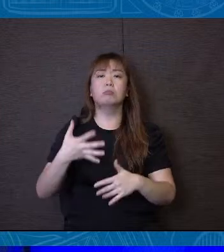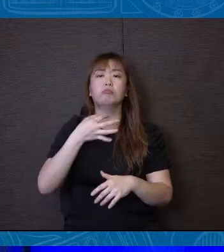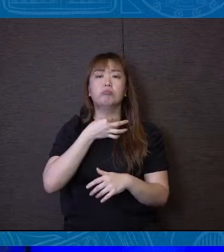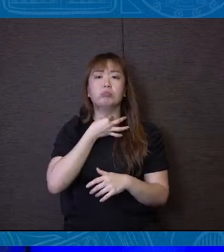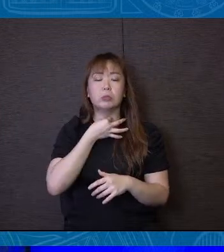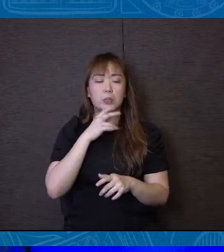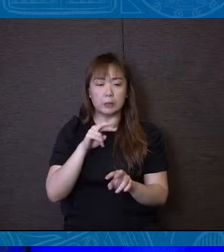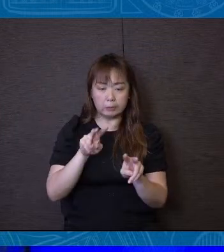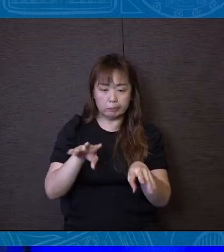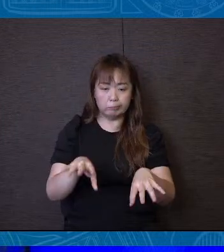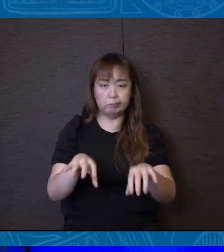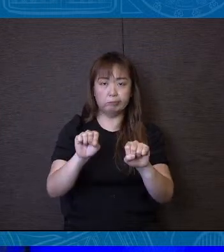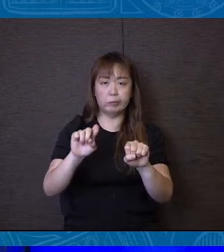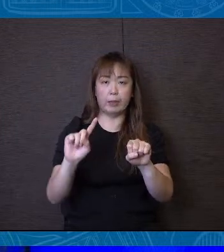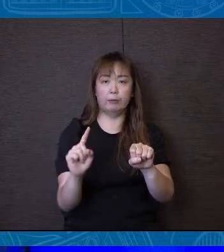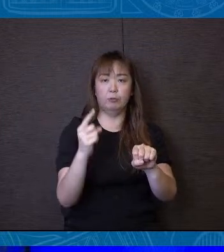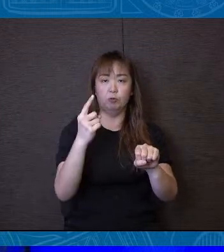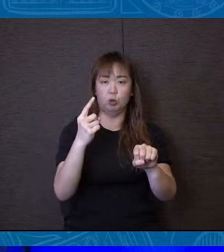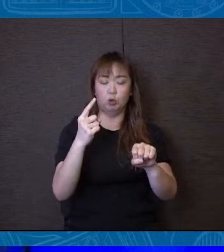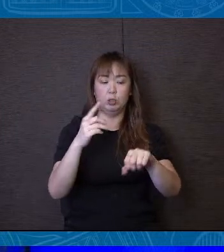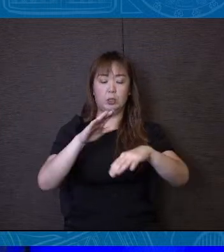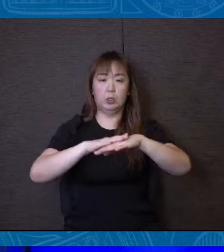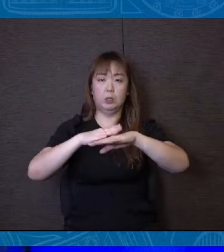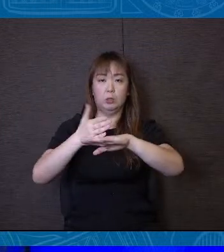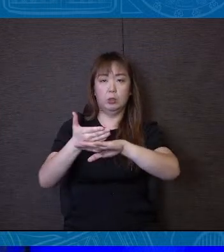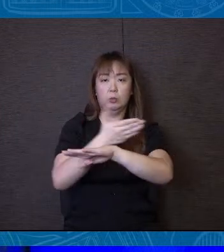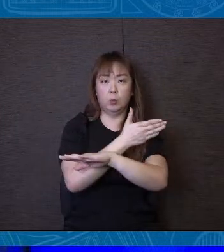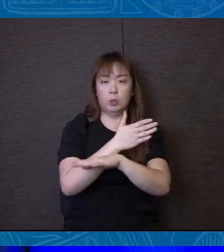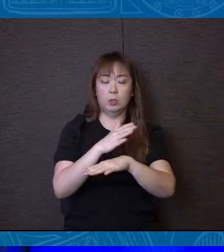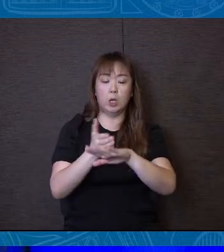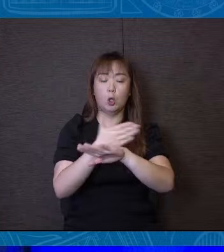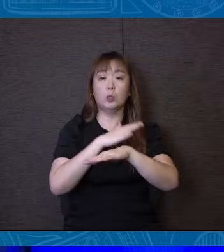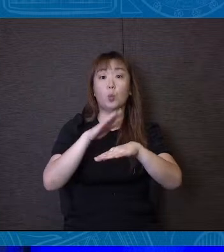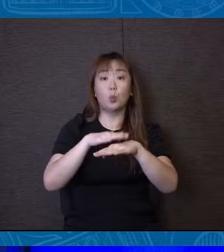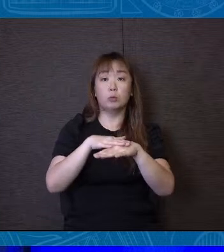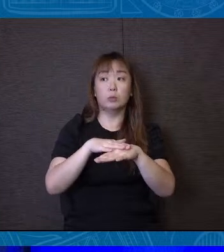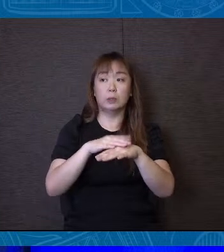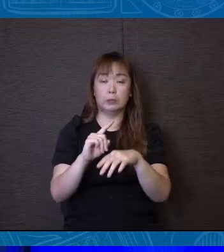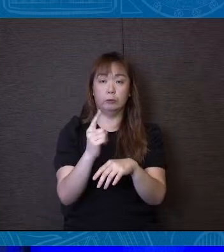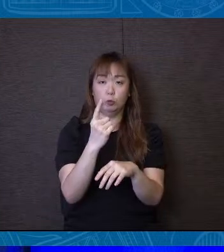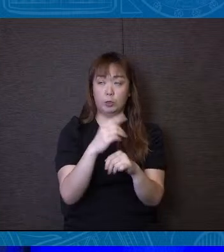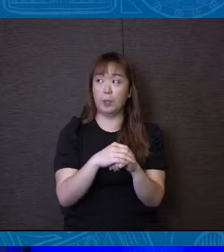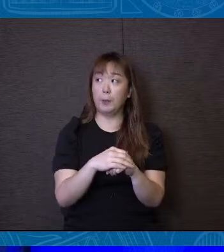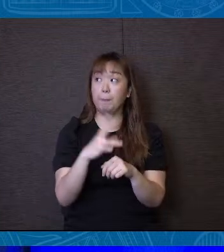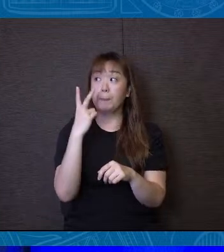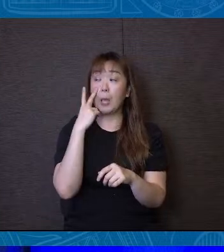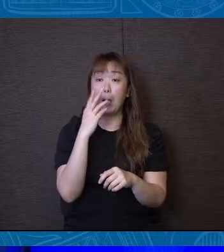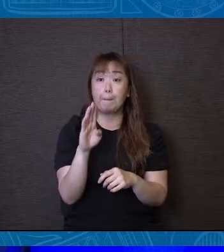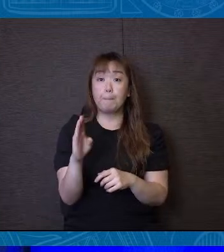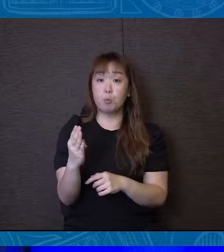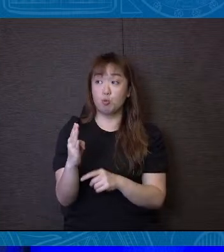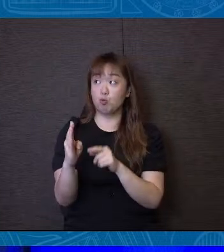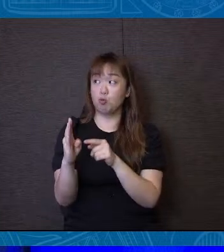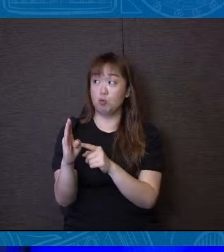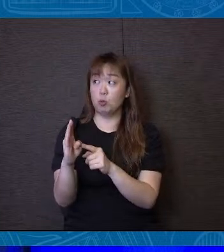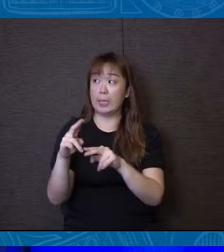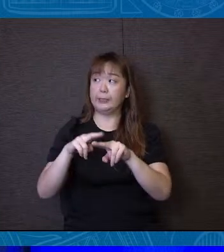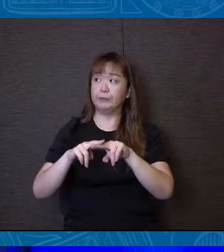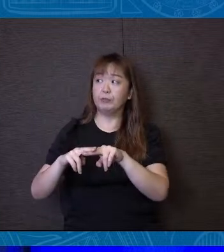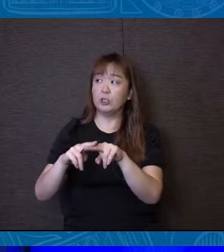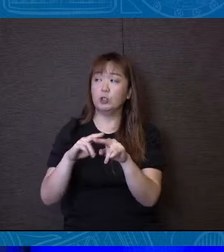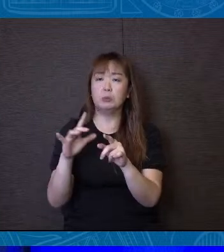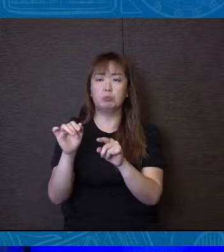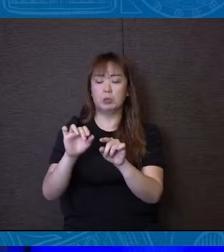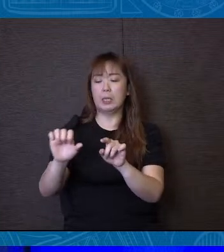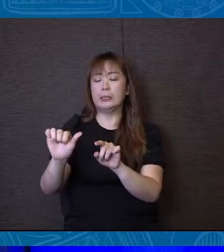taking up in the first phase of the early warning for all implementation. You will see the blue ones. These are the ones that are in the Pacific.